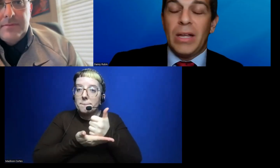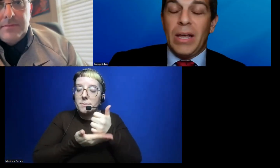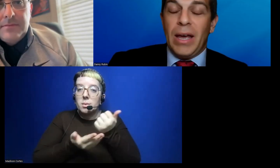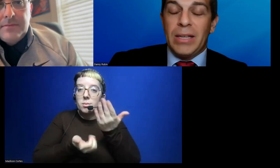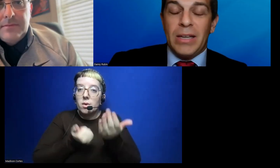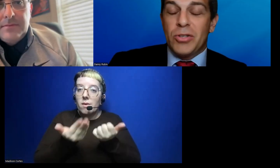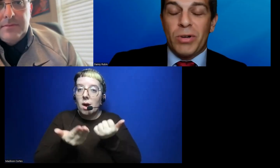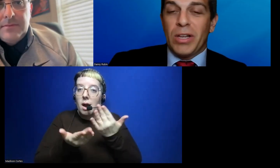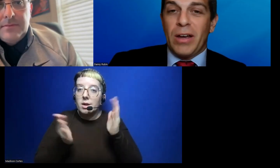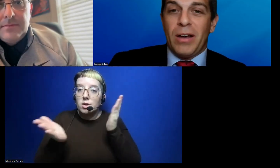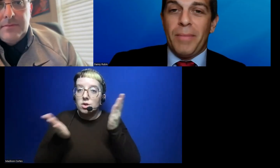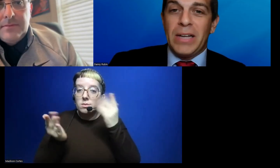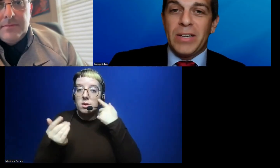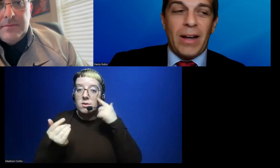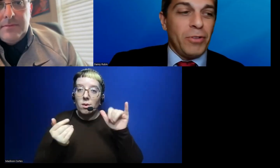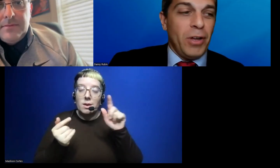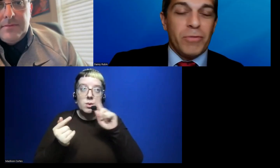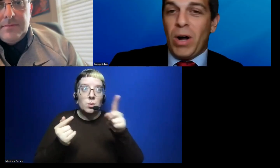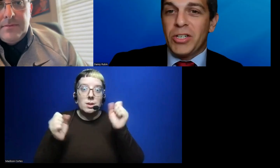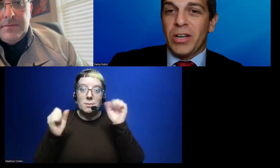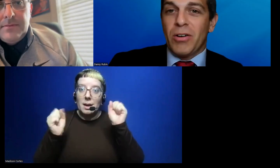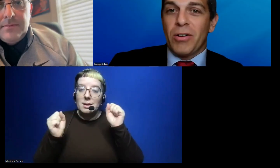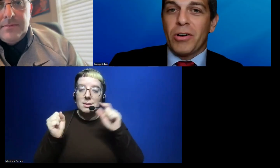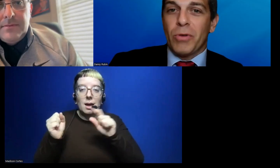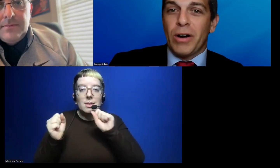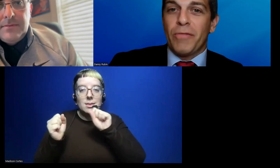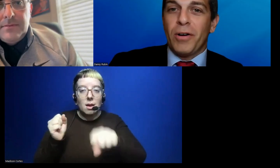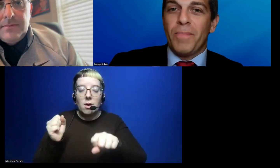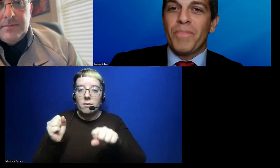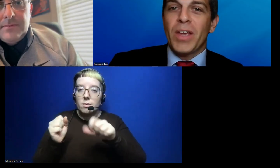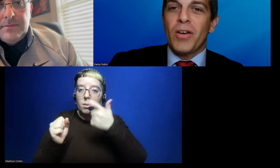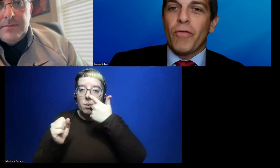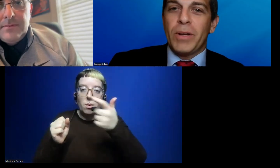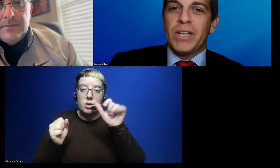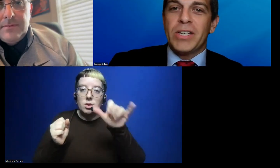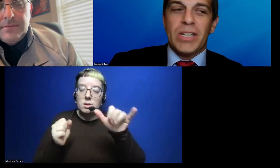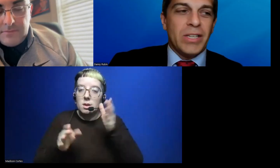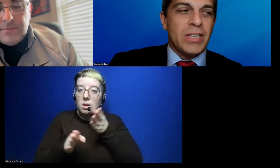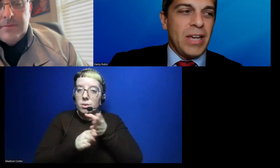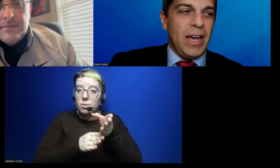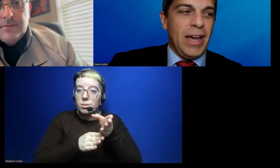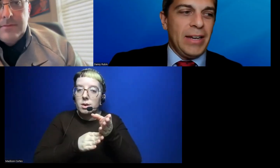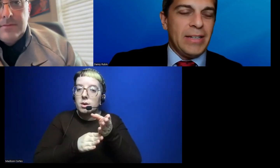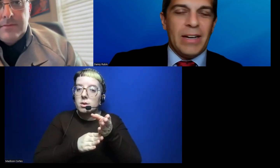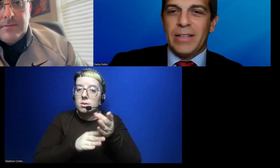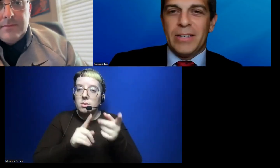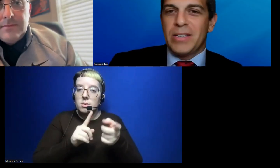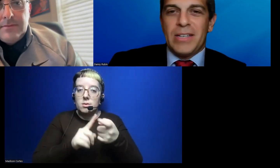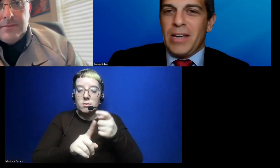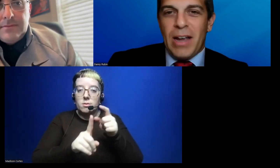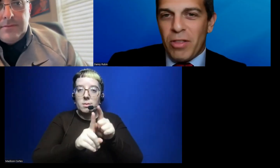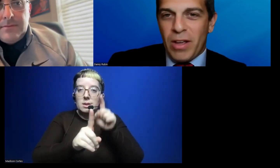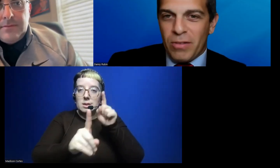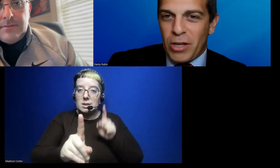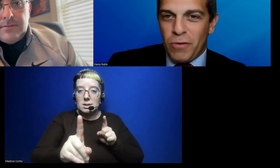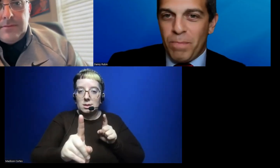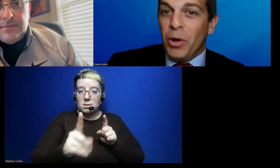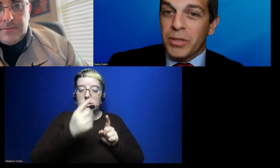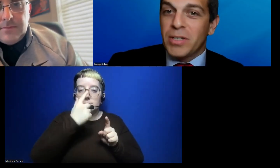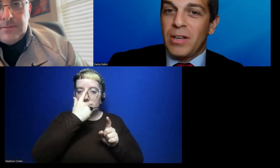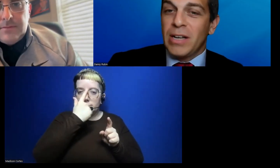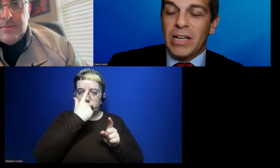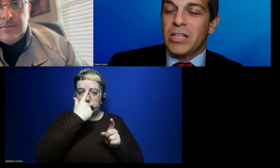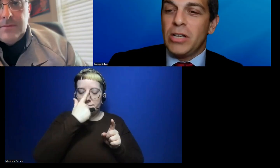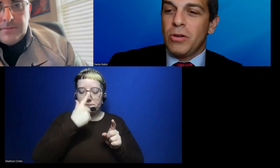to, it's really amazing. I've loved watching your career from a distance and just seeing everything that